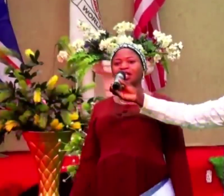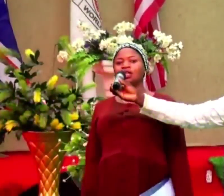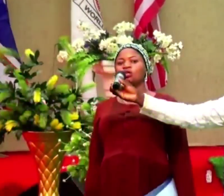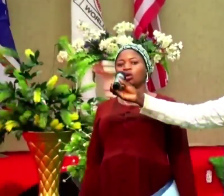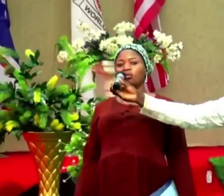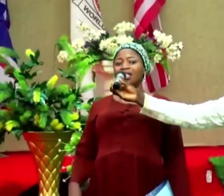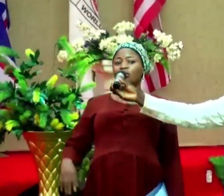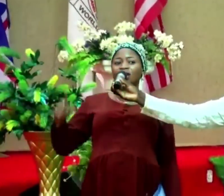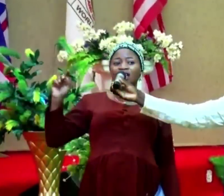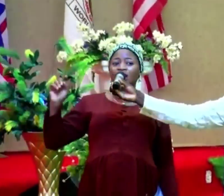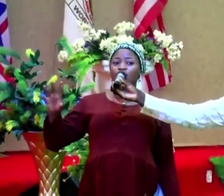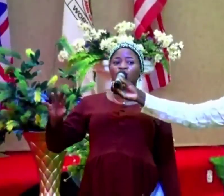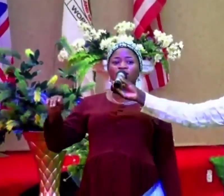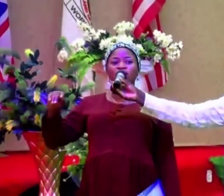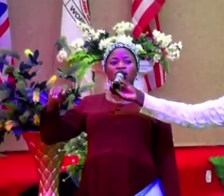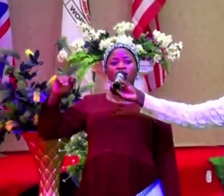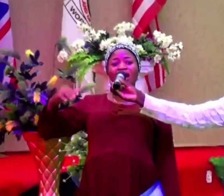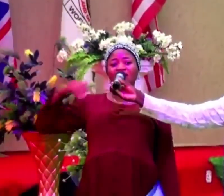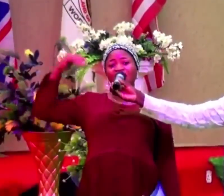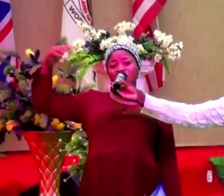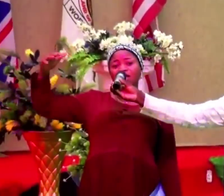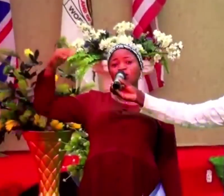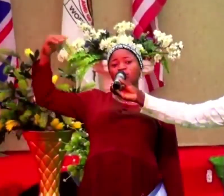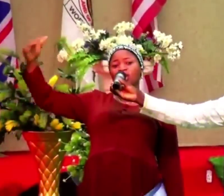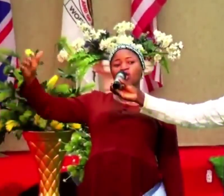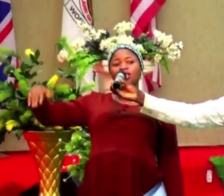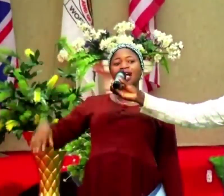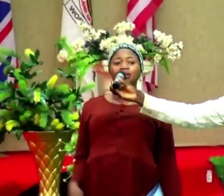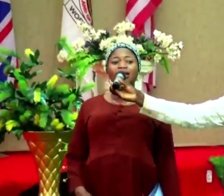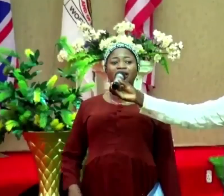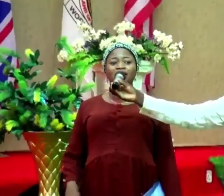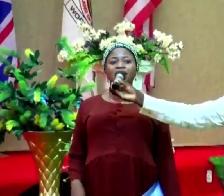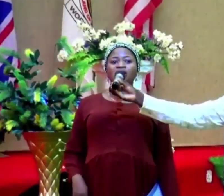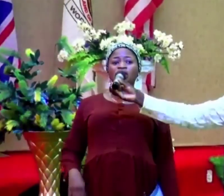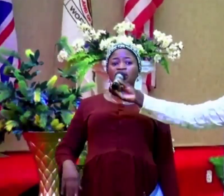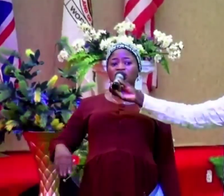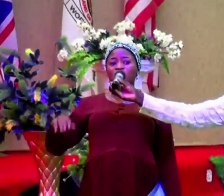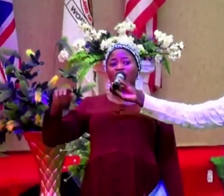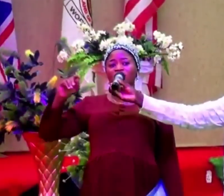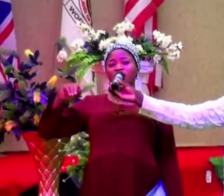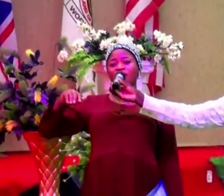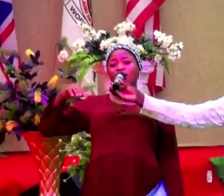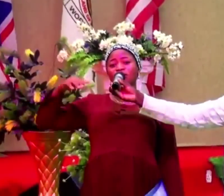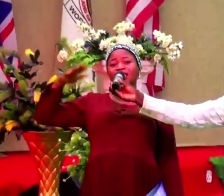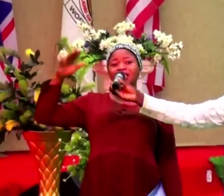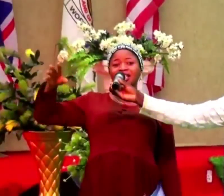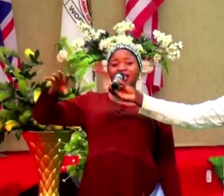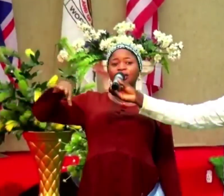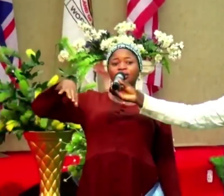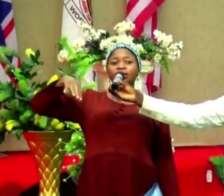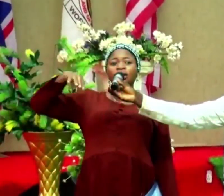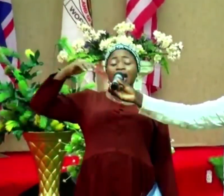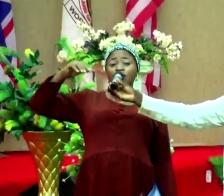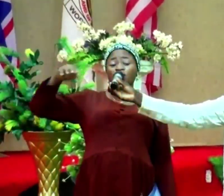baje so igba ti mo wa lo sile iwosan won wa ri fami si one big hospital ni Ibadan yi so ibi ti mo ti wa lo hospital yen won ni mo ma se test